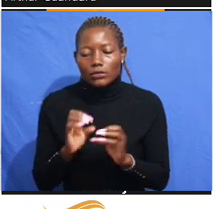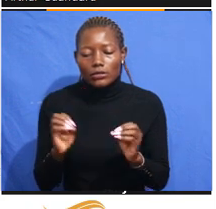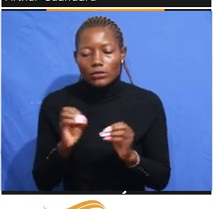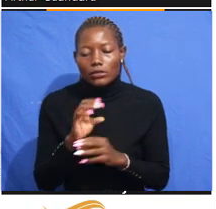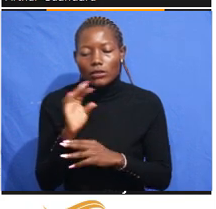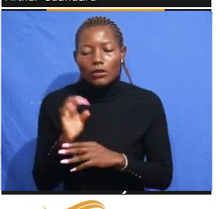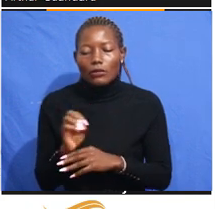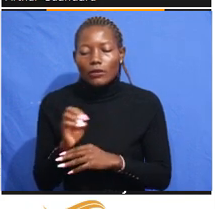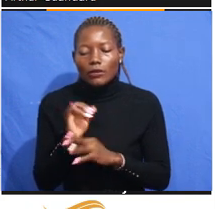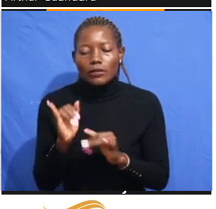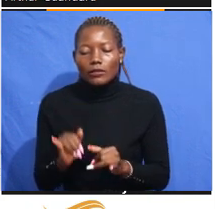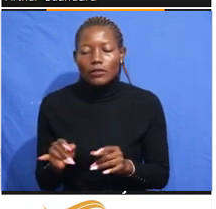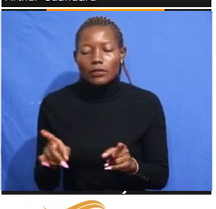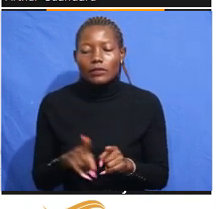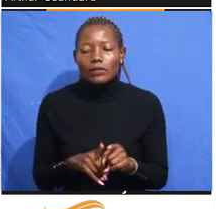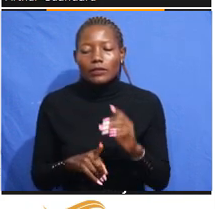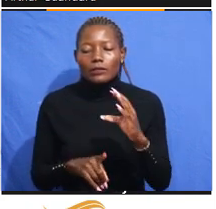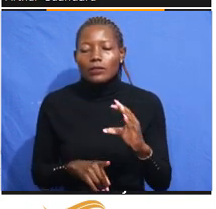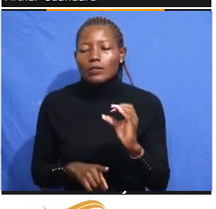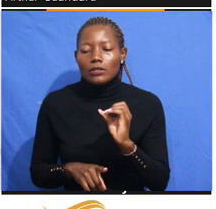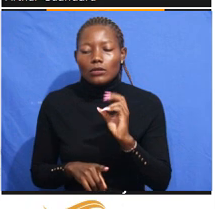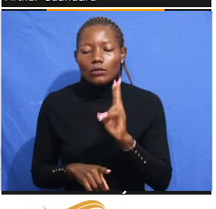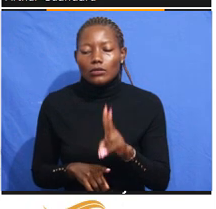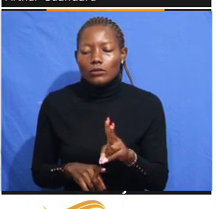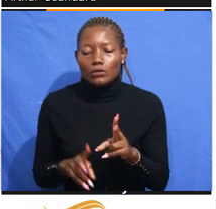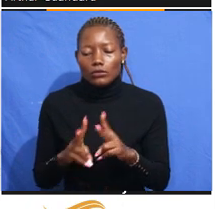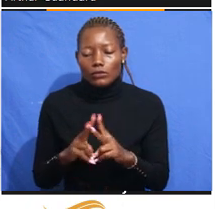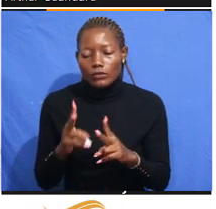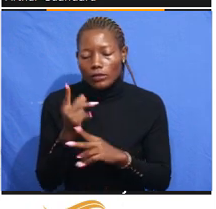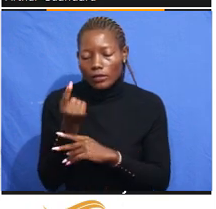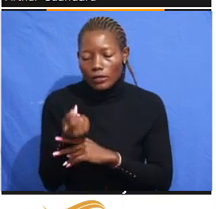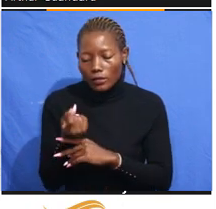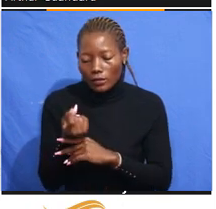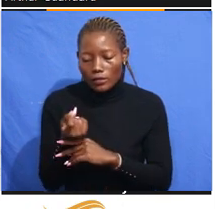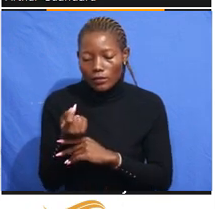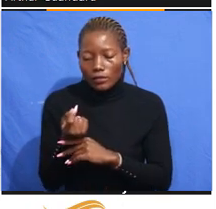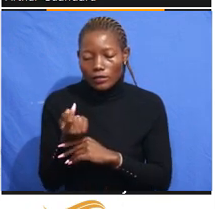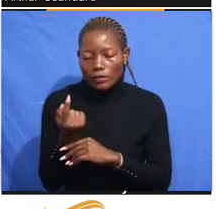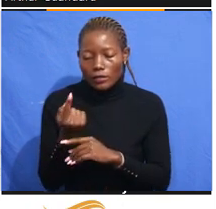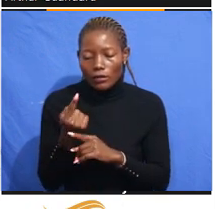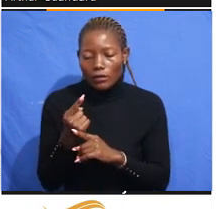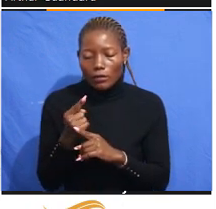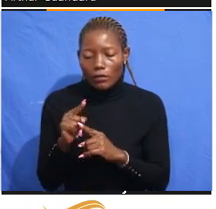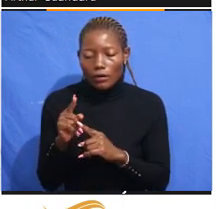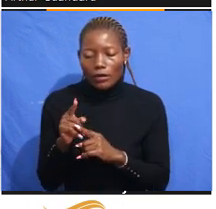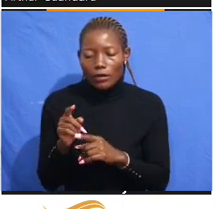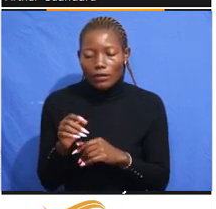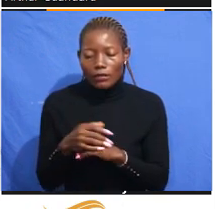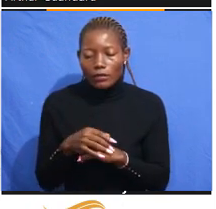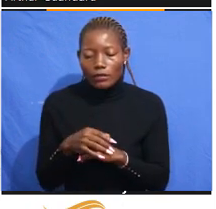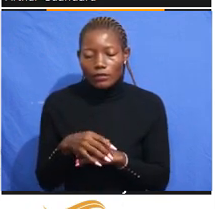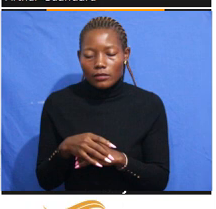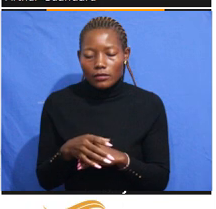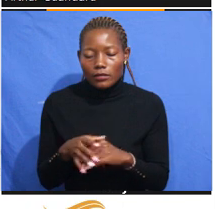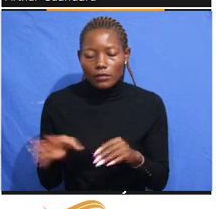same. Carbon 4 oxide, you can see, is very little in the atmospheric air, but the expired air, there is 4.1